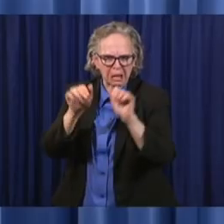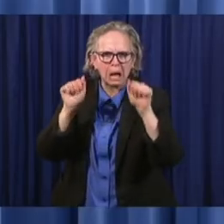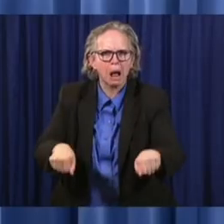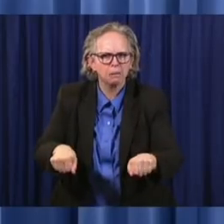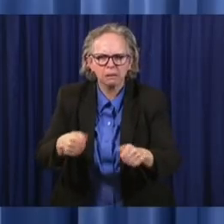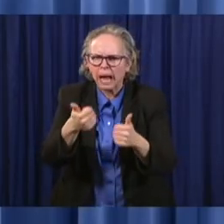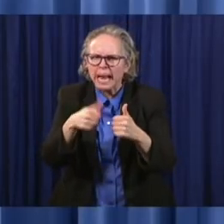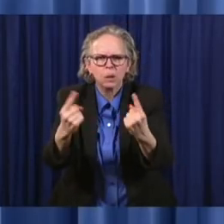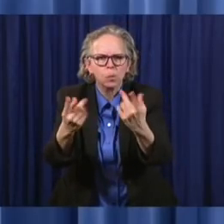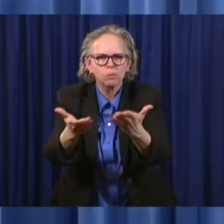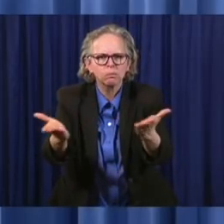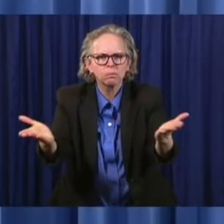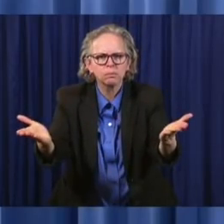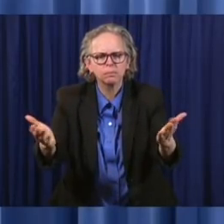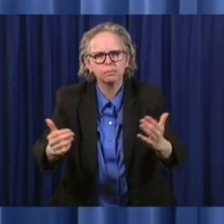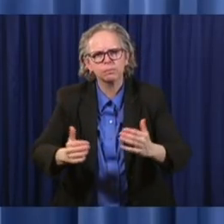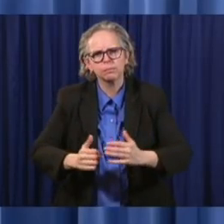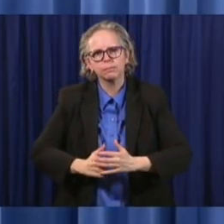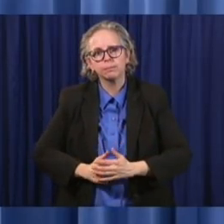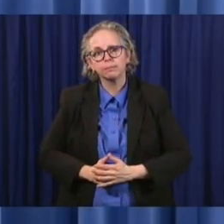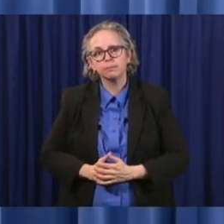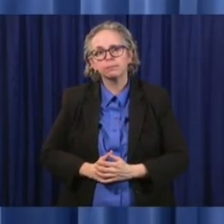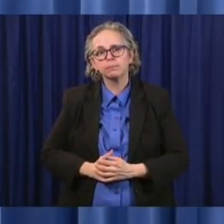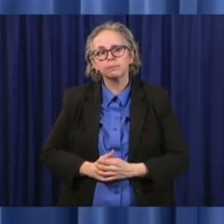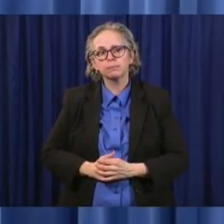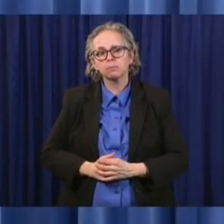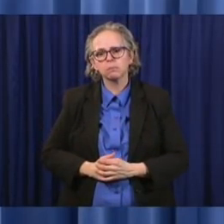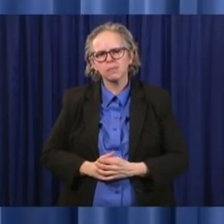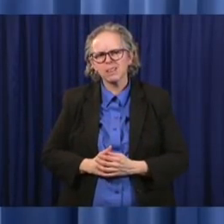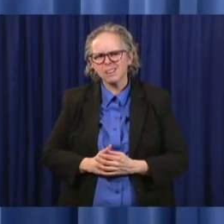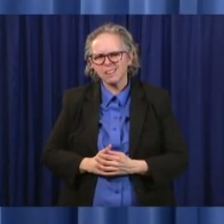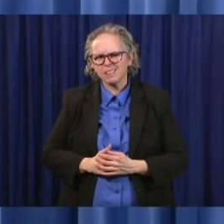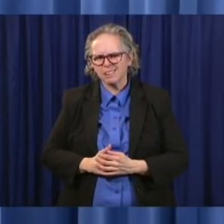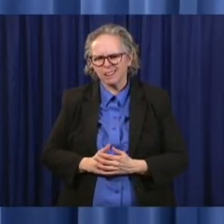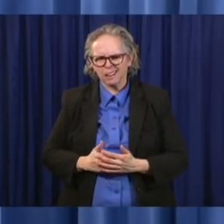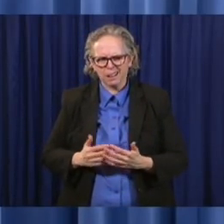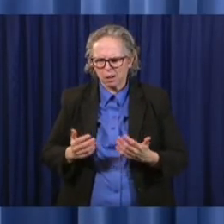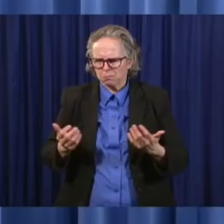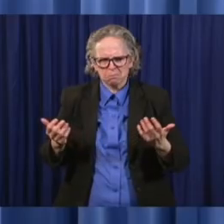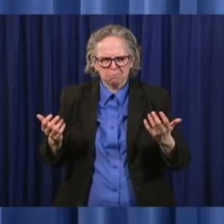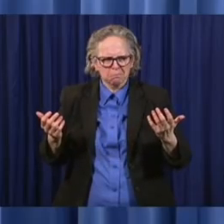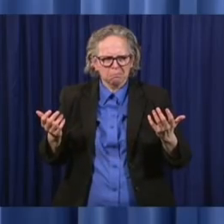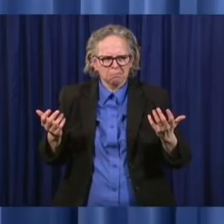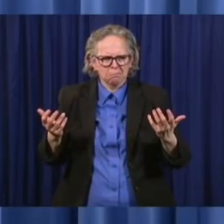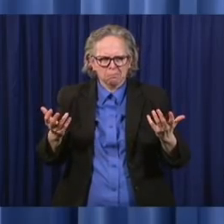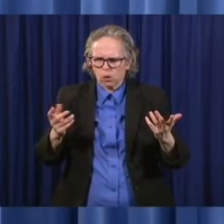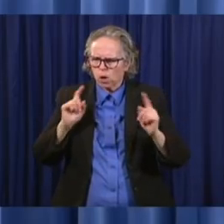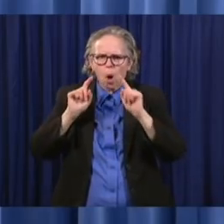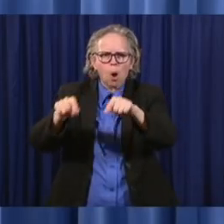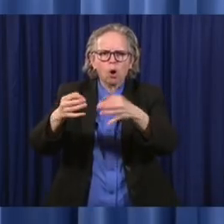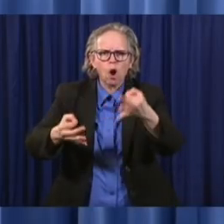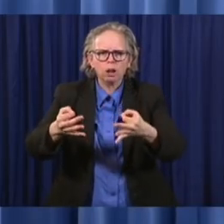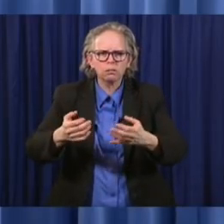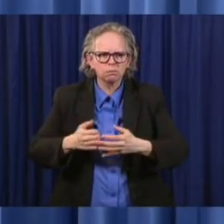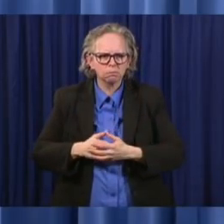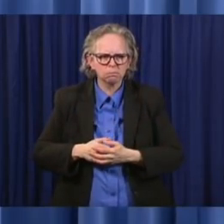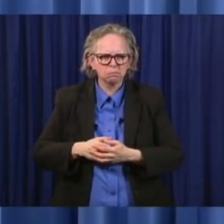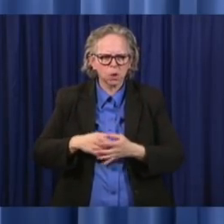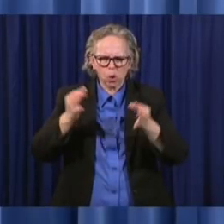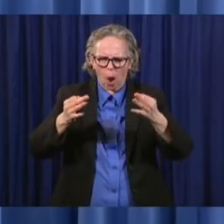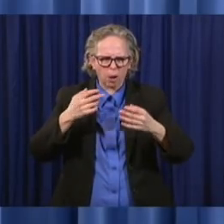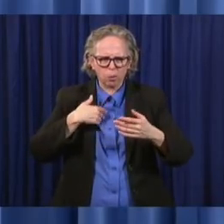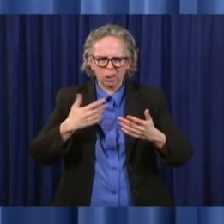and we could be in any court, and we would have courts deciding these